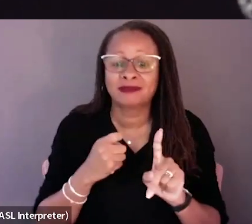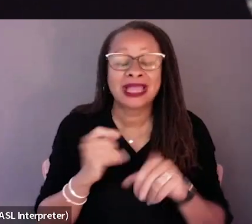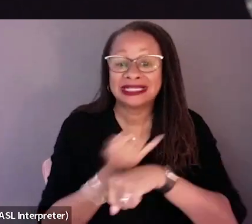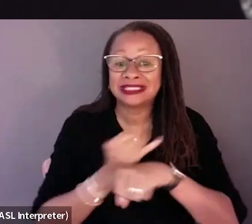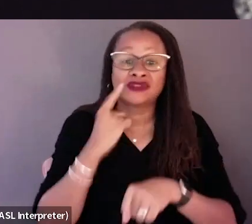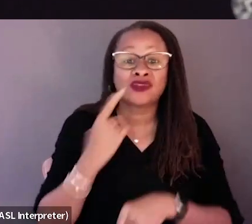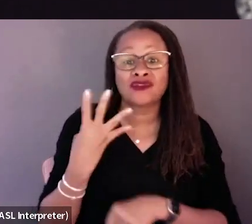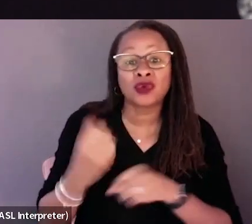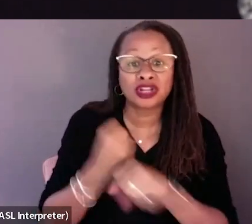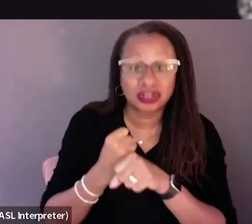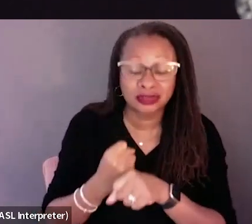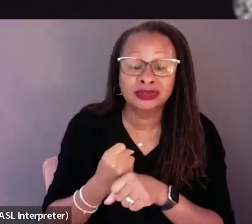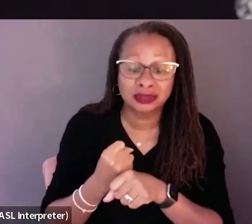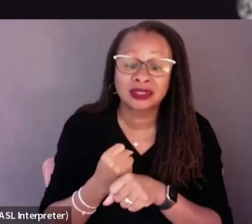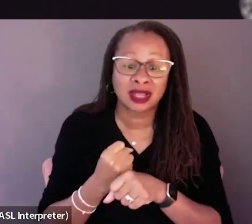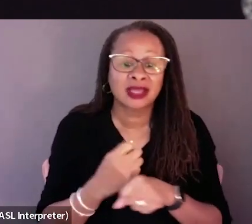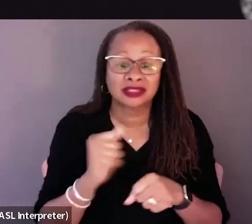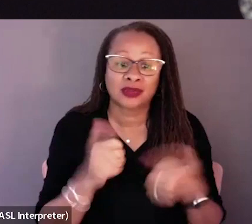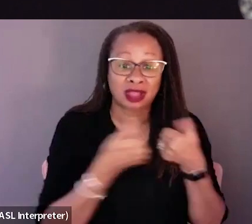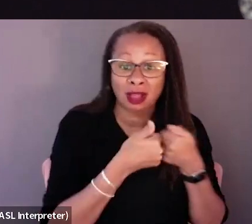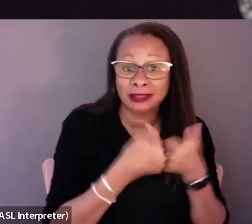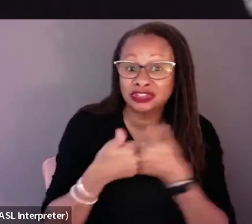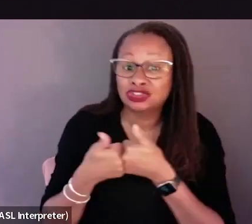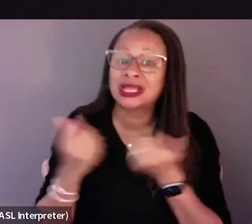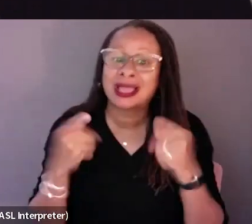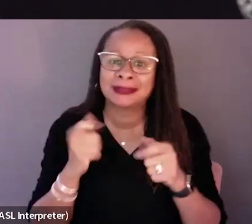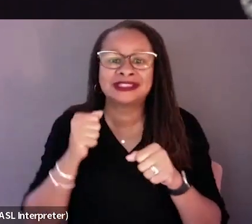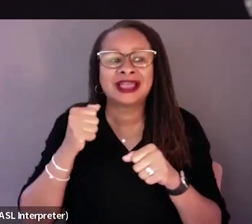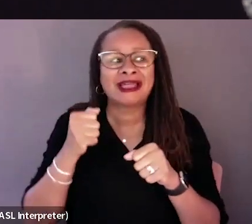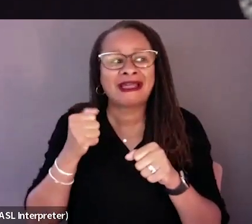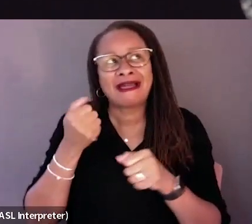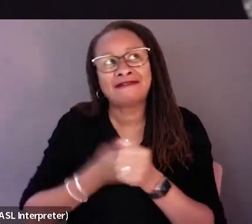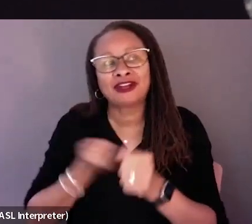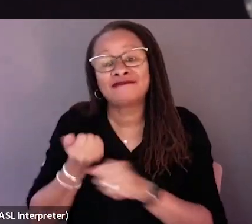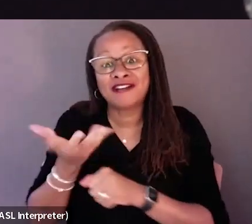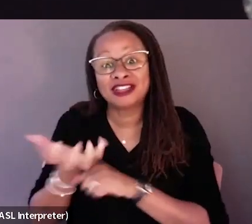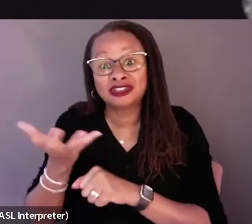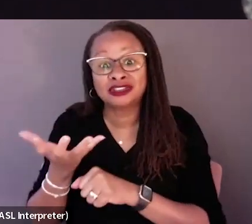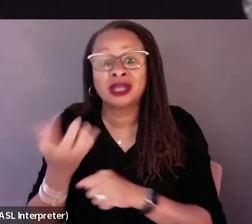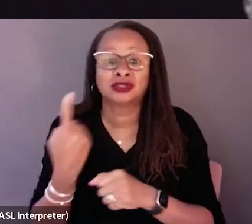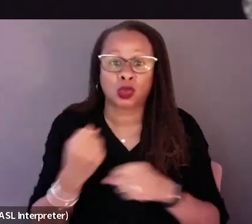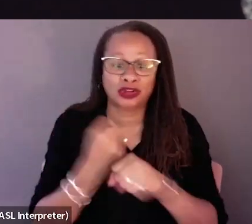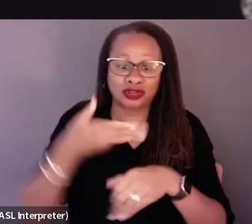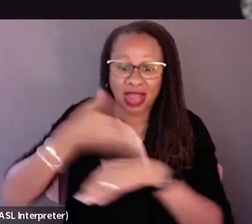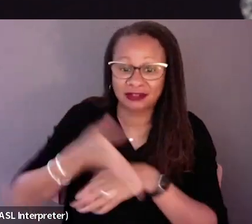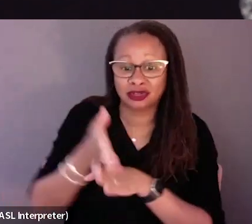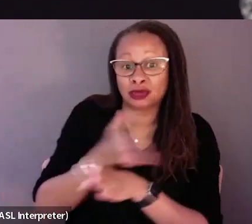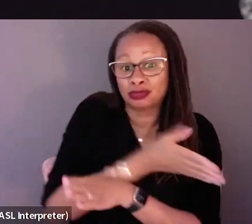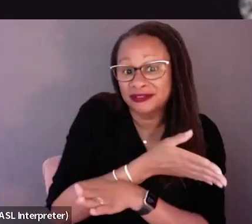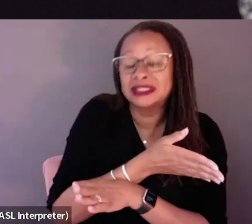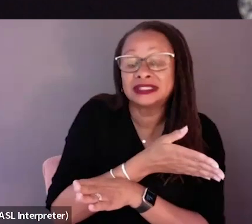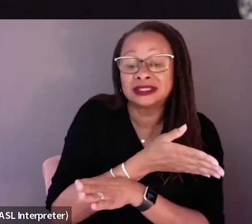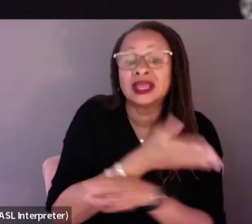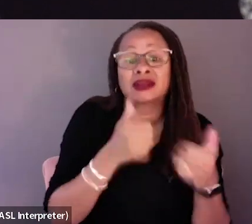for 4 years. So competition happens every 5 years. So a year after the previous edition,